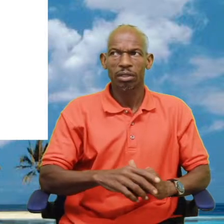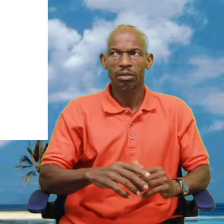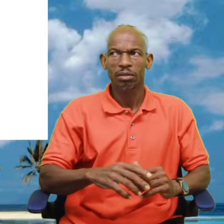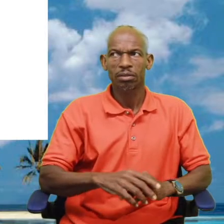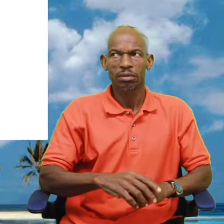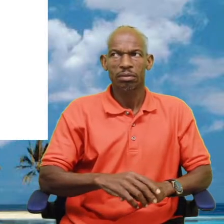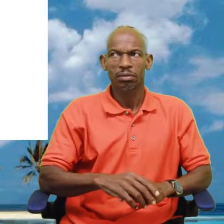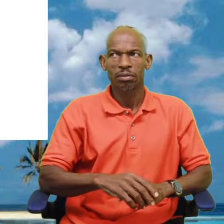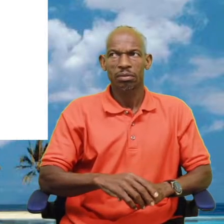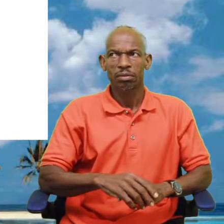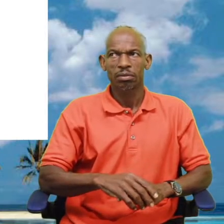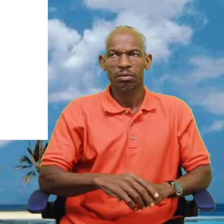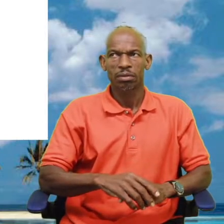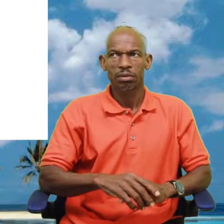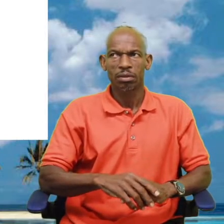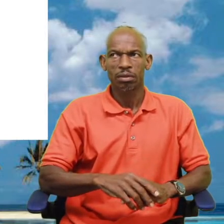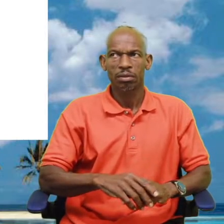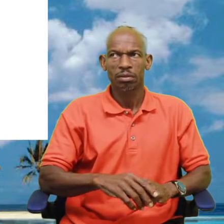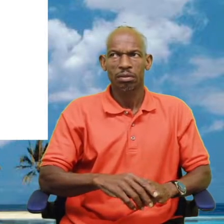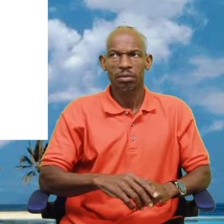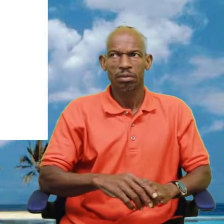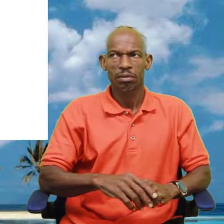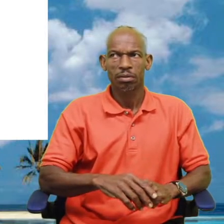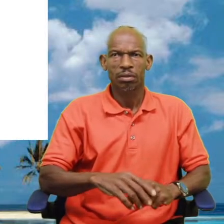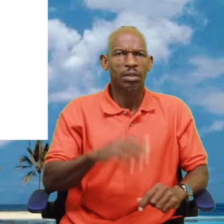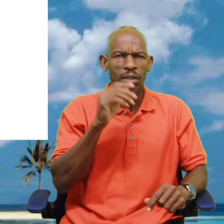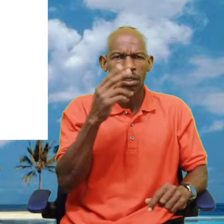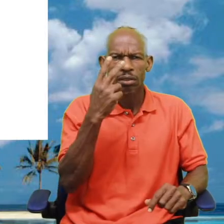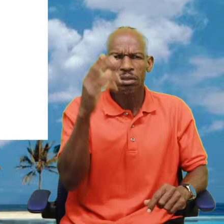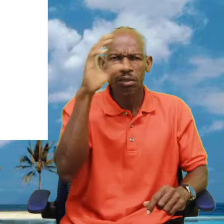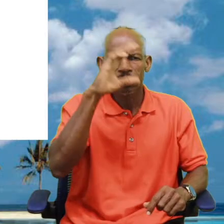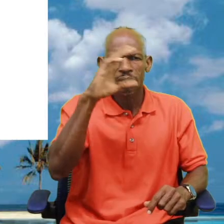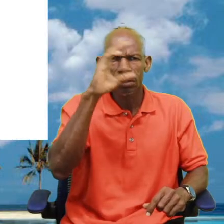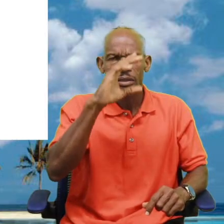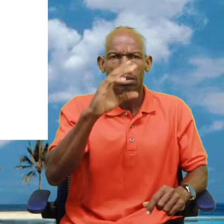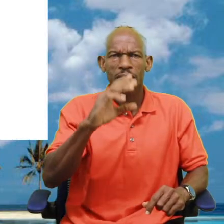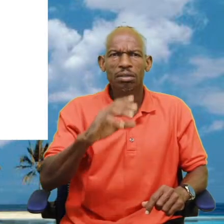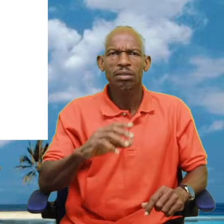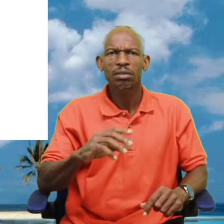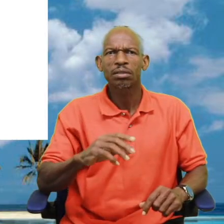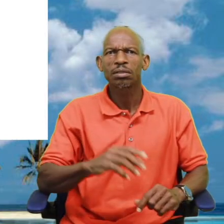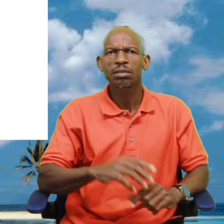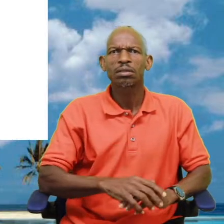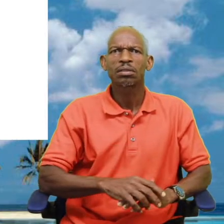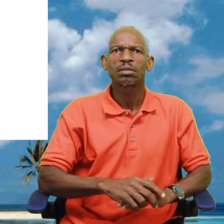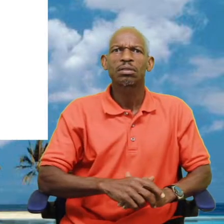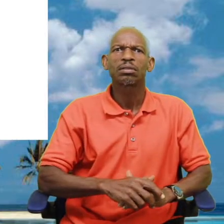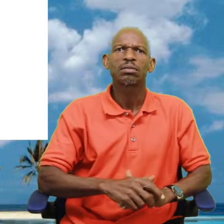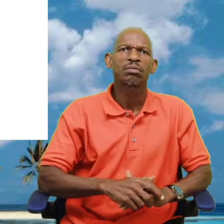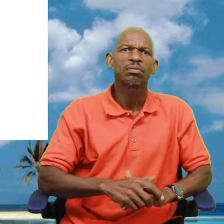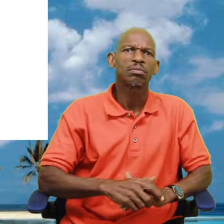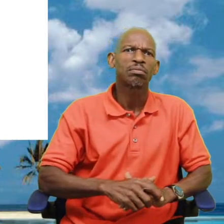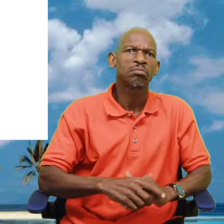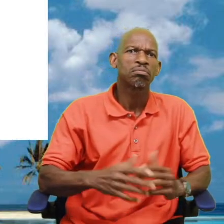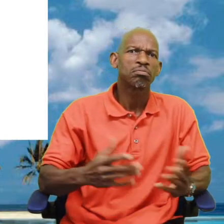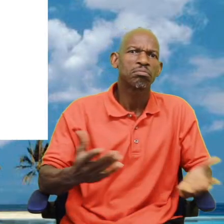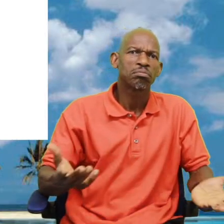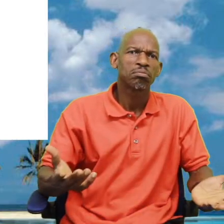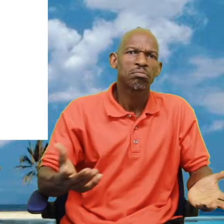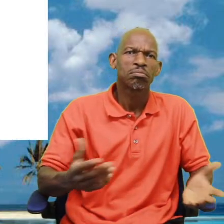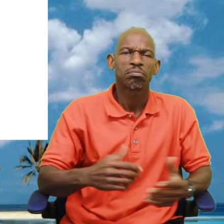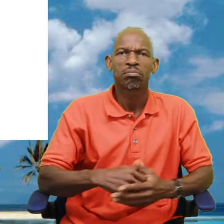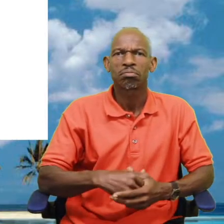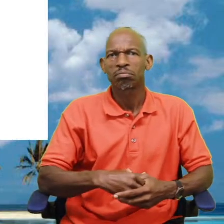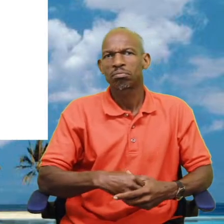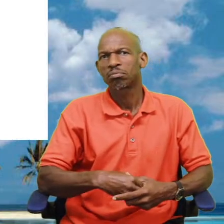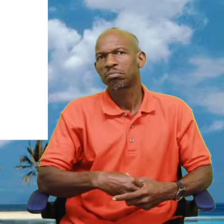All right. I'm not seeing Cheryl. I'm not sure if I'm seeing, no, I'm not seeing Cheryl at all. Cheryl